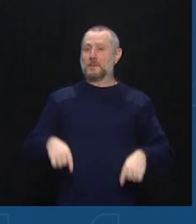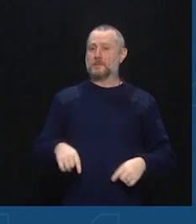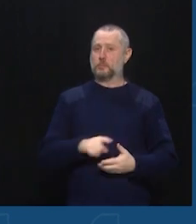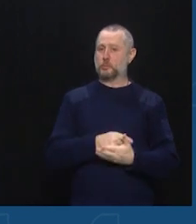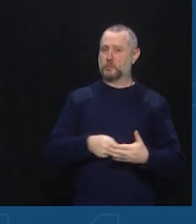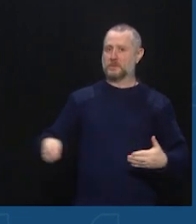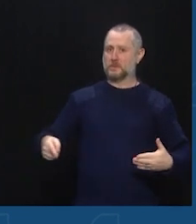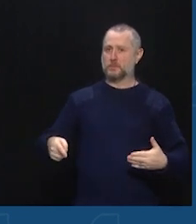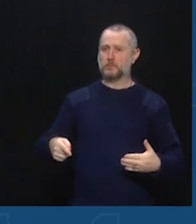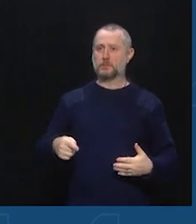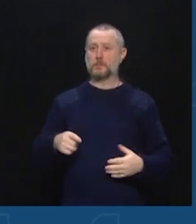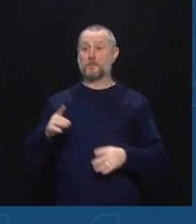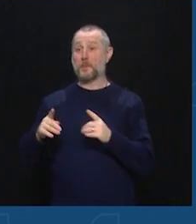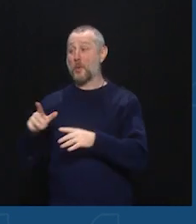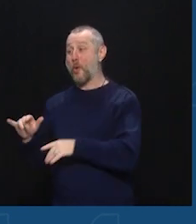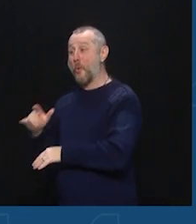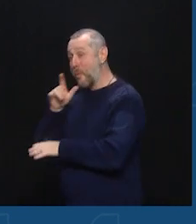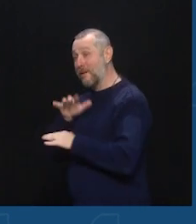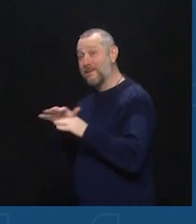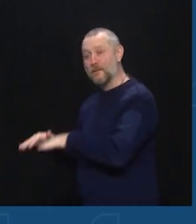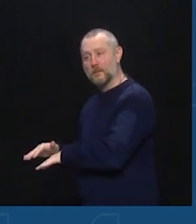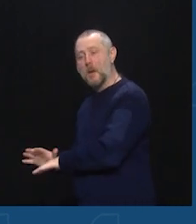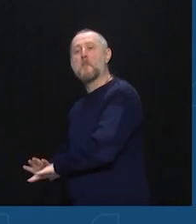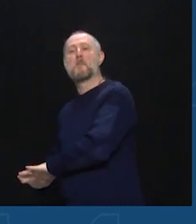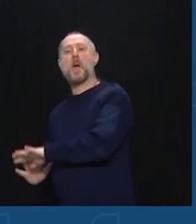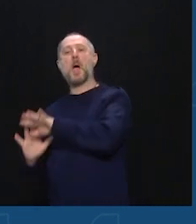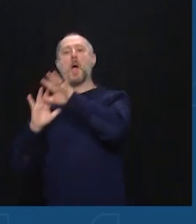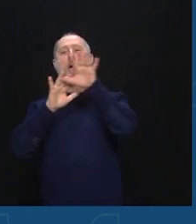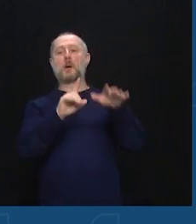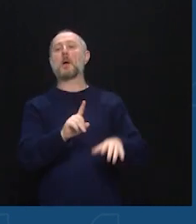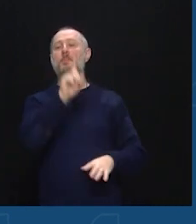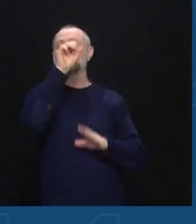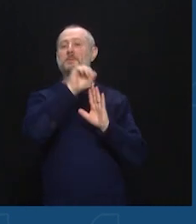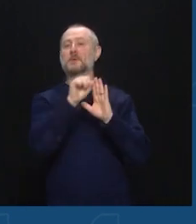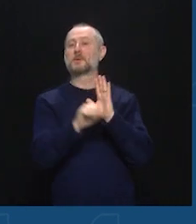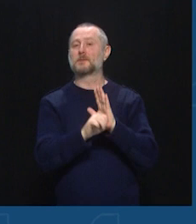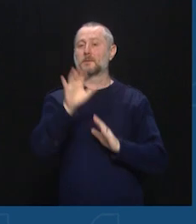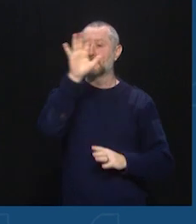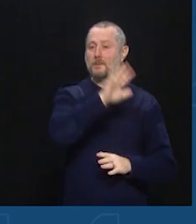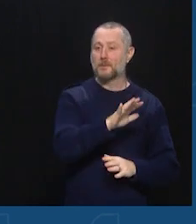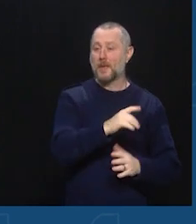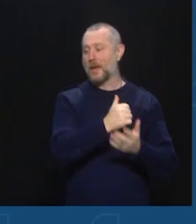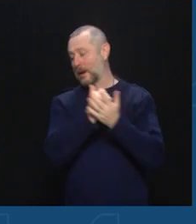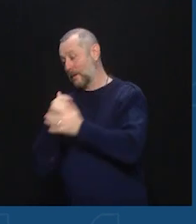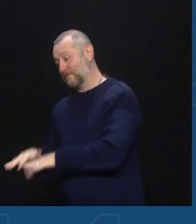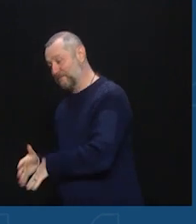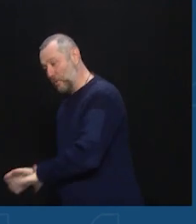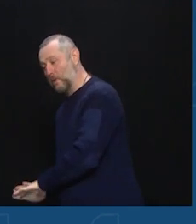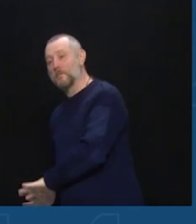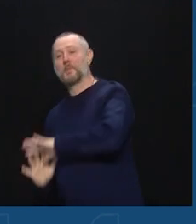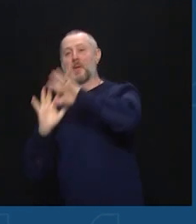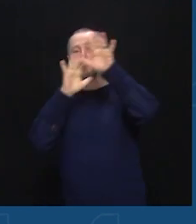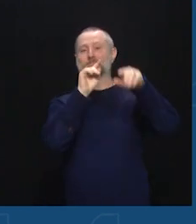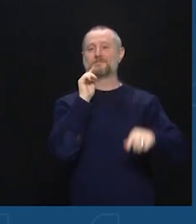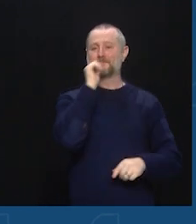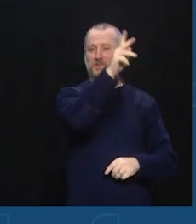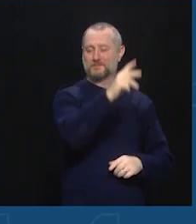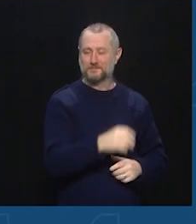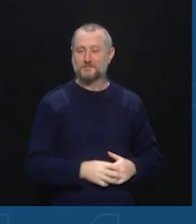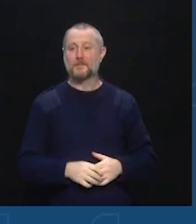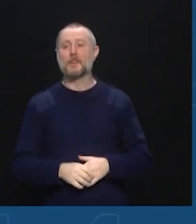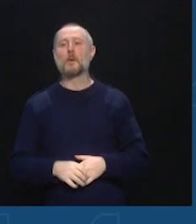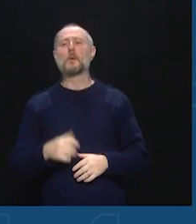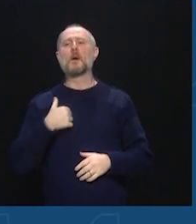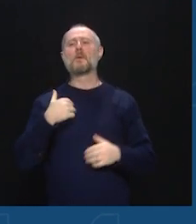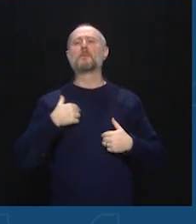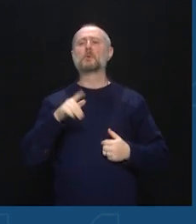having folks from Long Island come upstate to return the favor. We sent about 27 operators